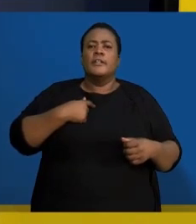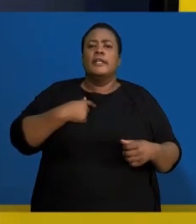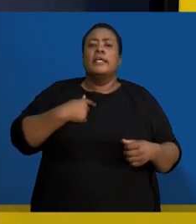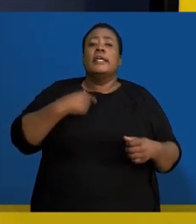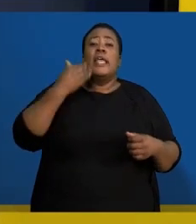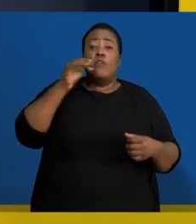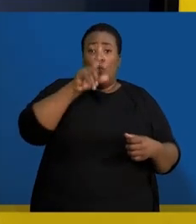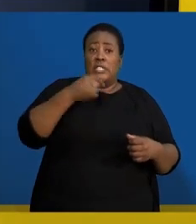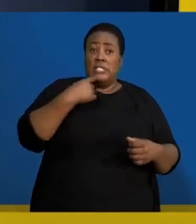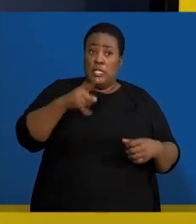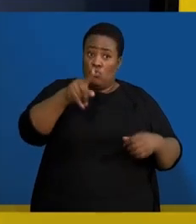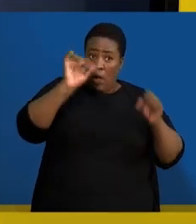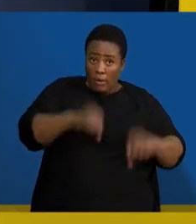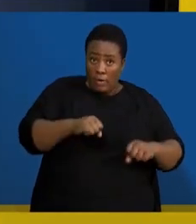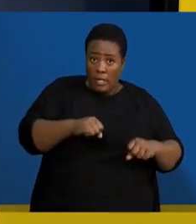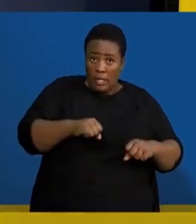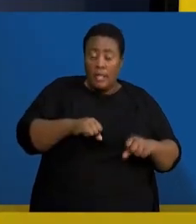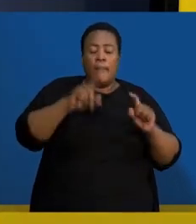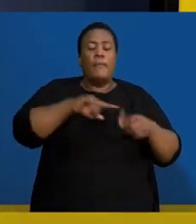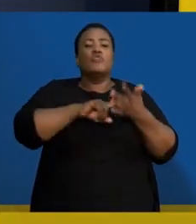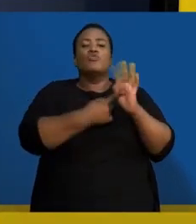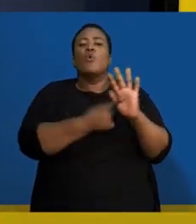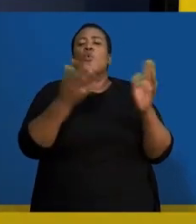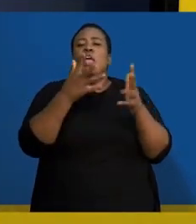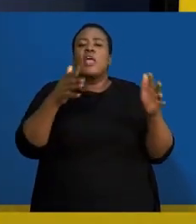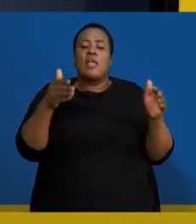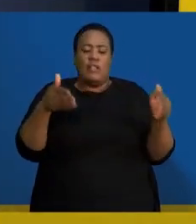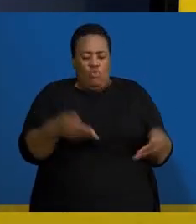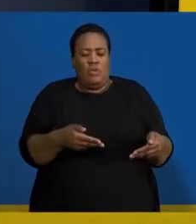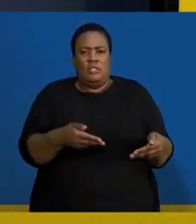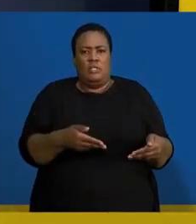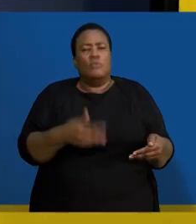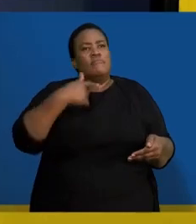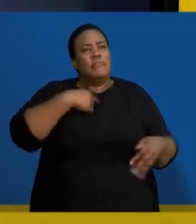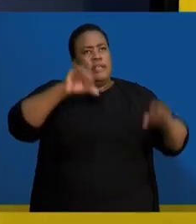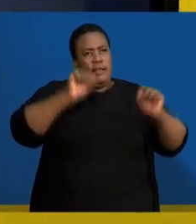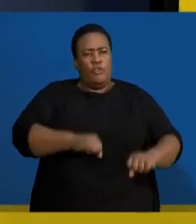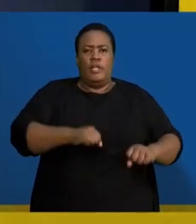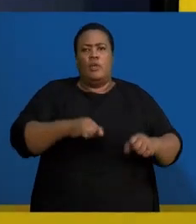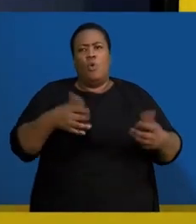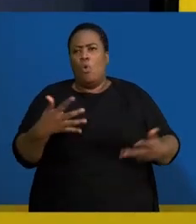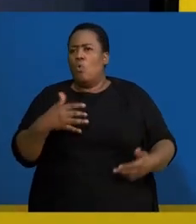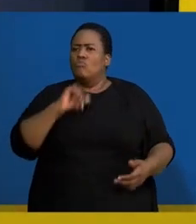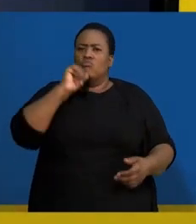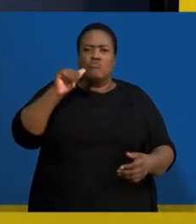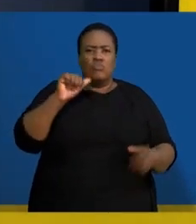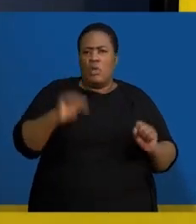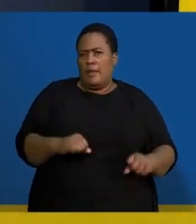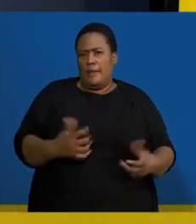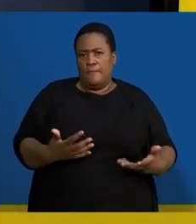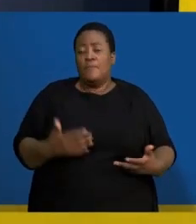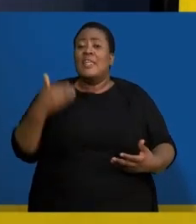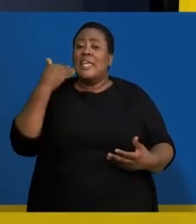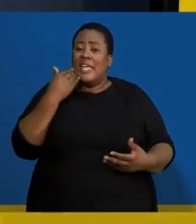agree? That has to be in the introduction, that you agree. Okay. If the question is to